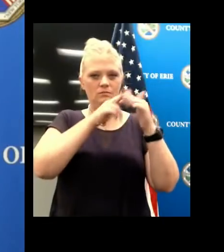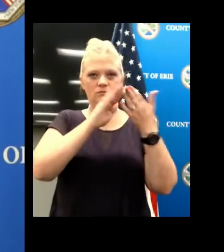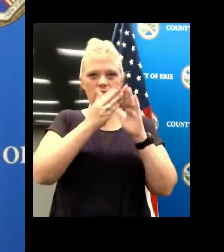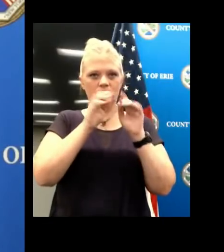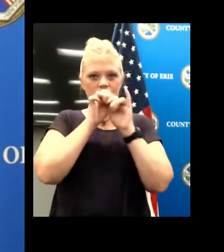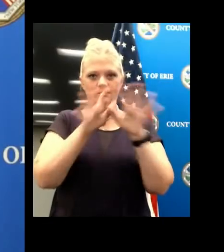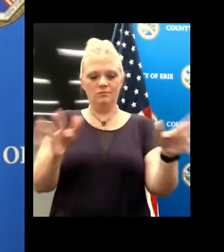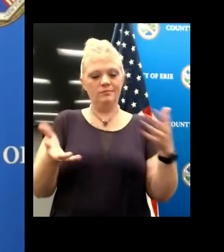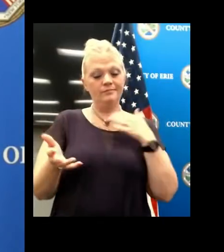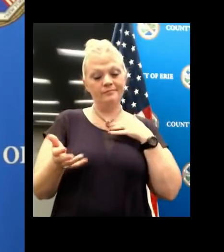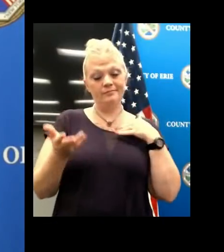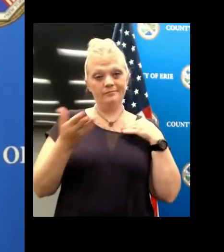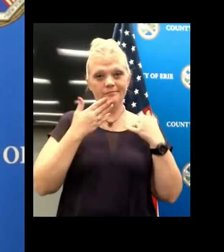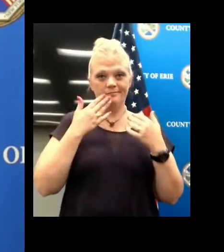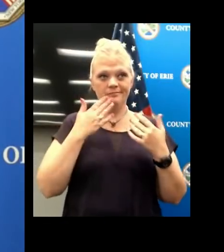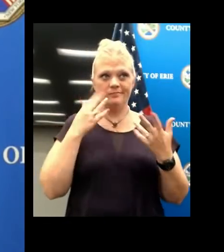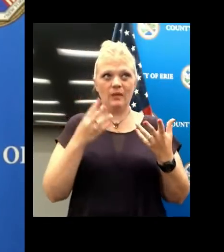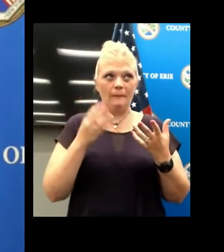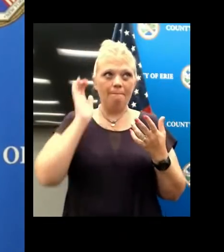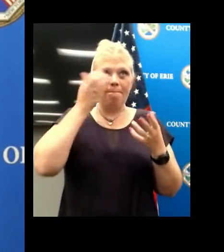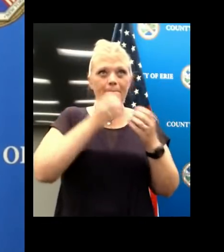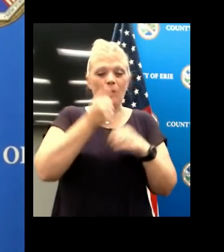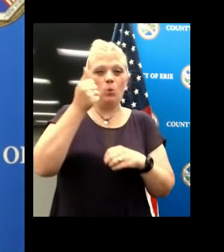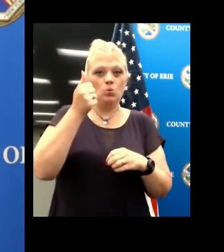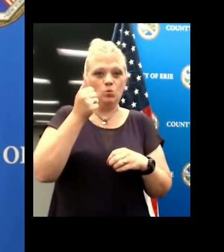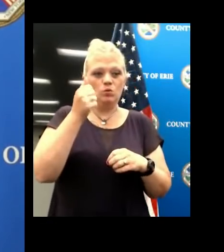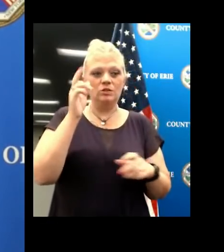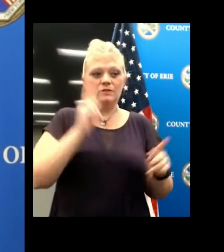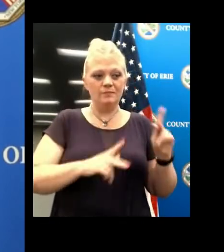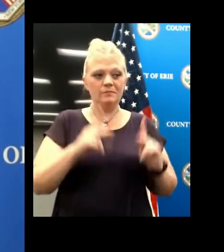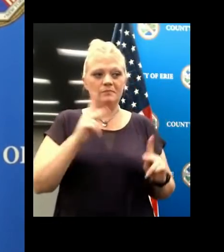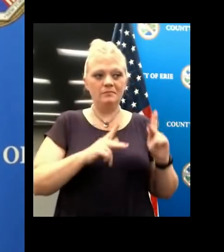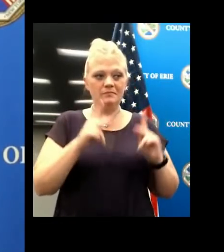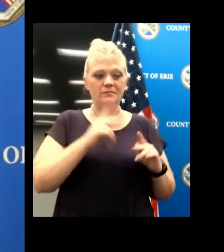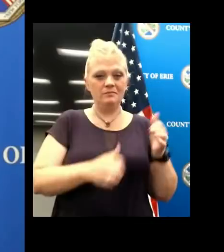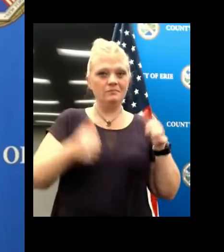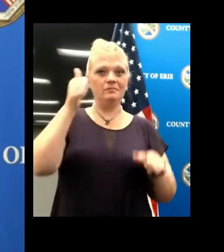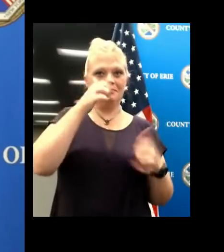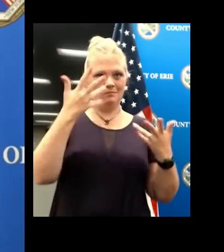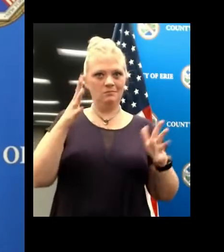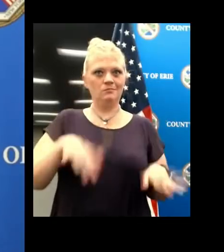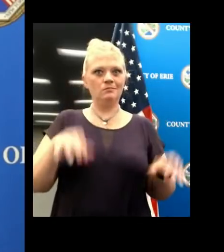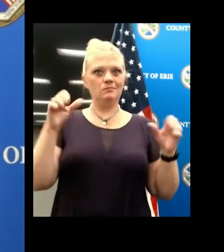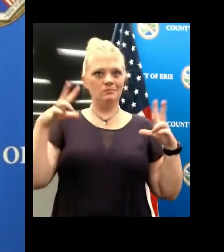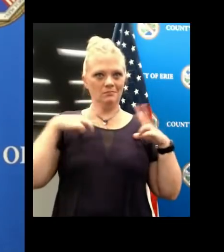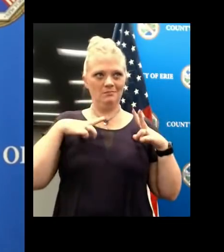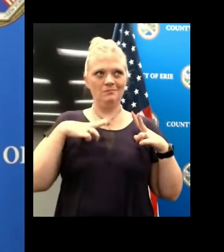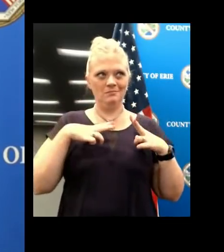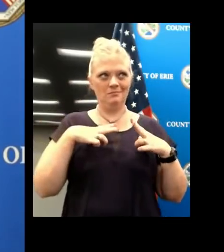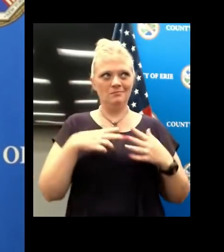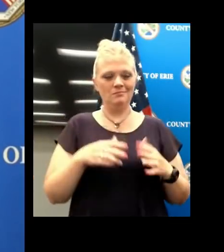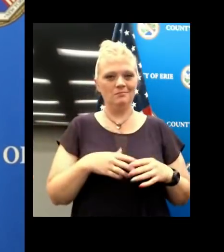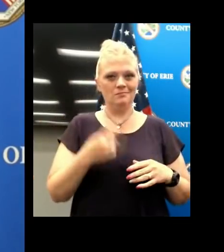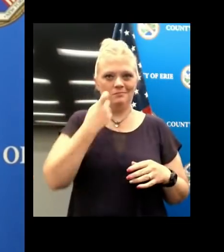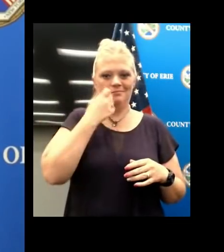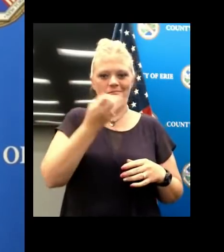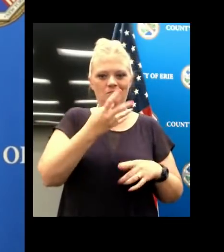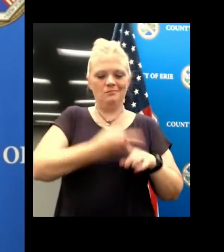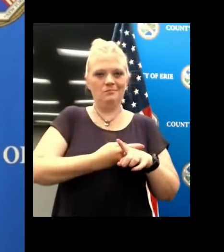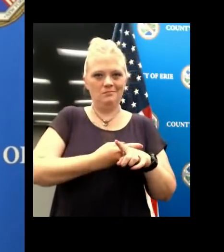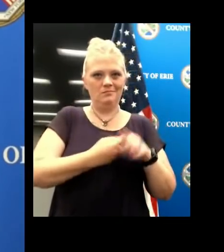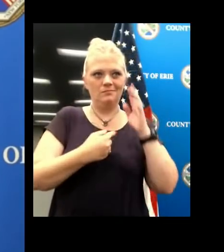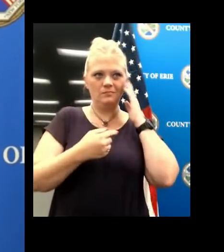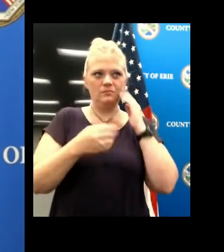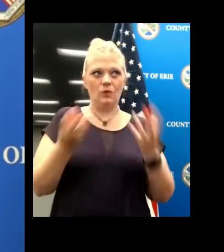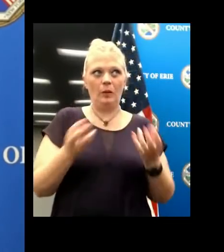continues. And thankfully, it appears most of the department heads and senior staff have taken their vacation time in the last couple months when it's been a